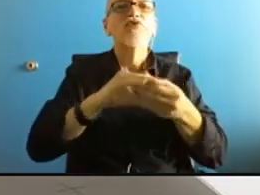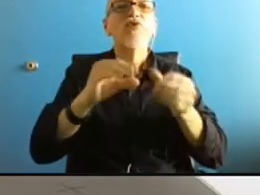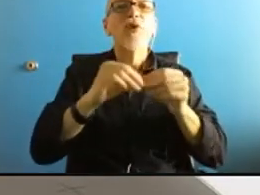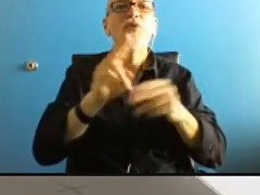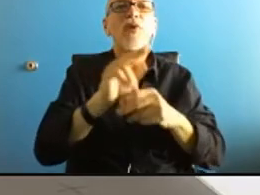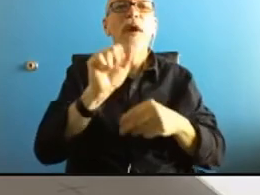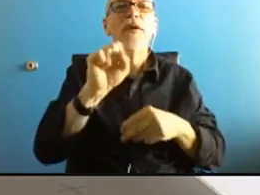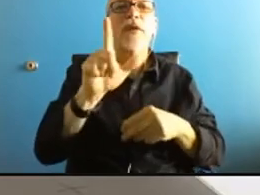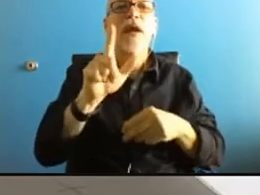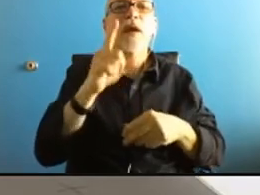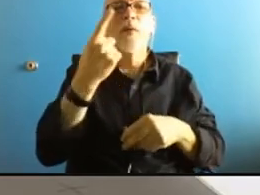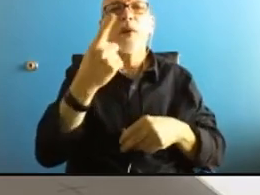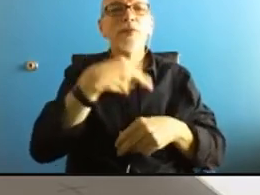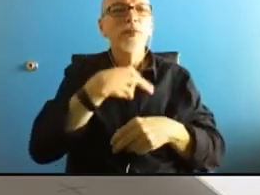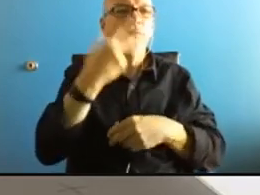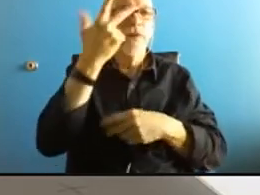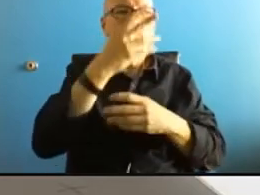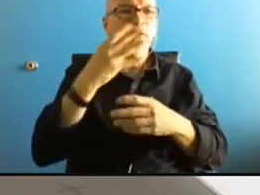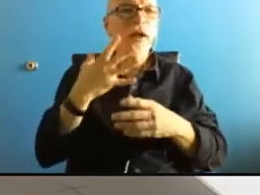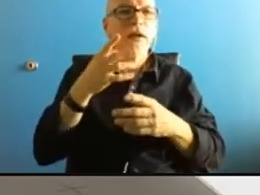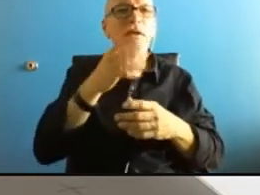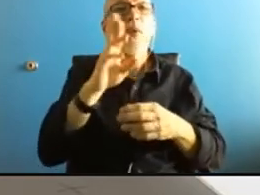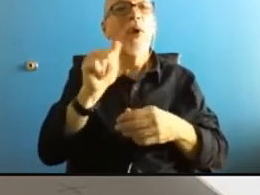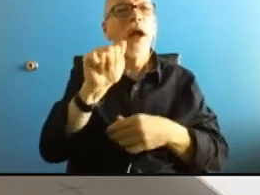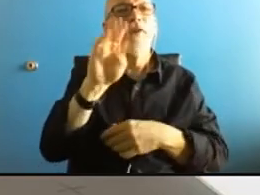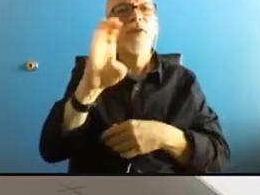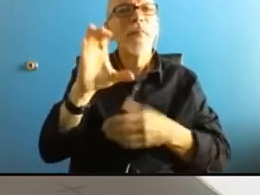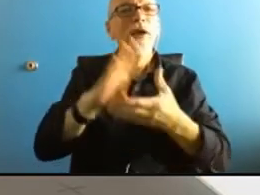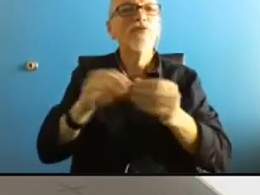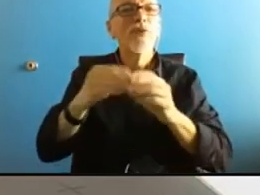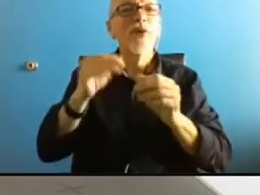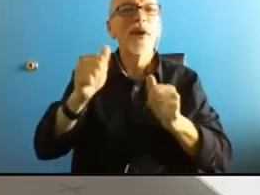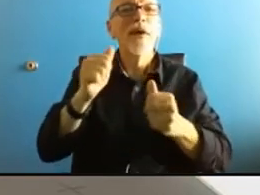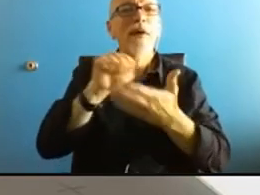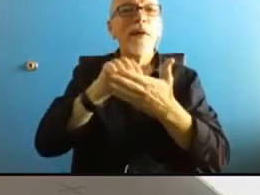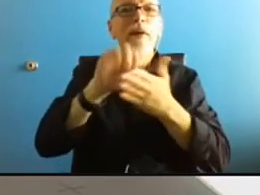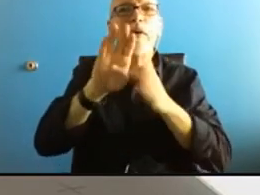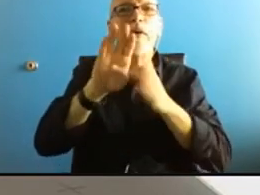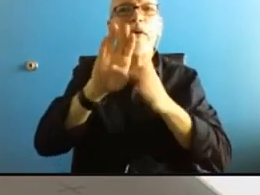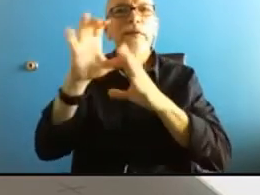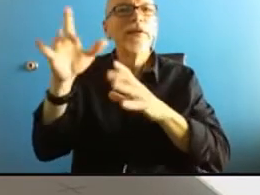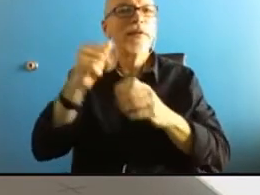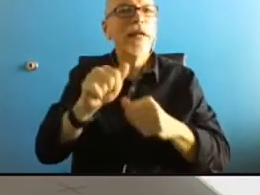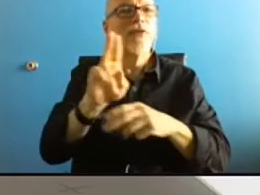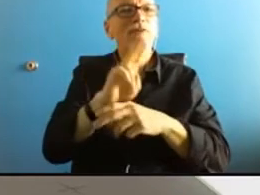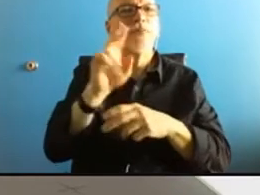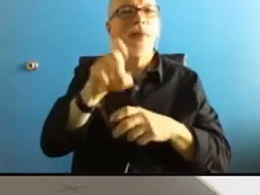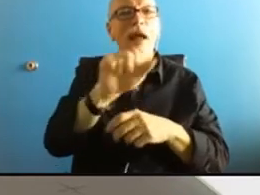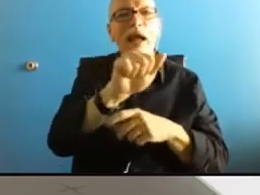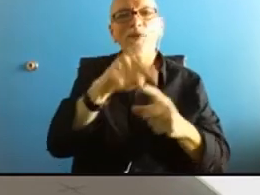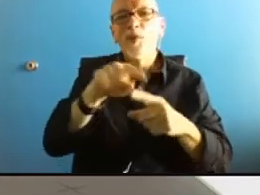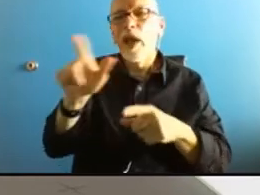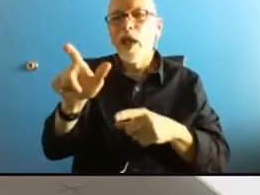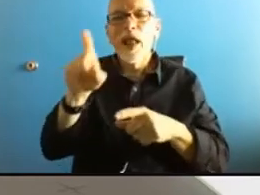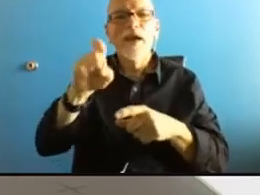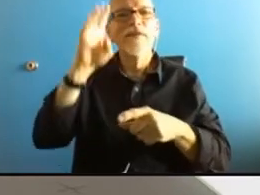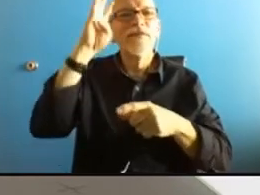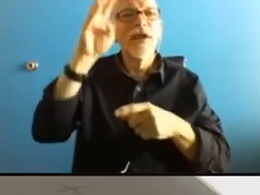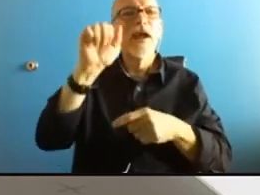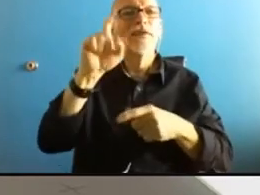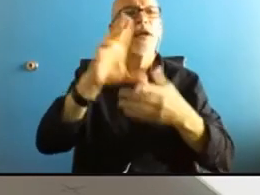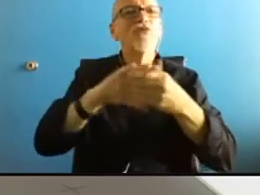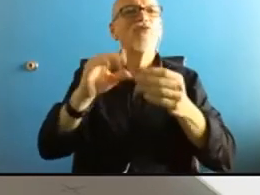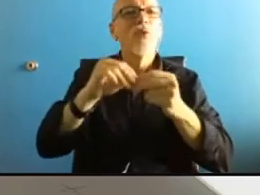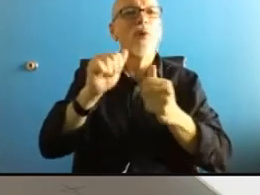In ASL, they also have alphabet stories, so they could land on the letters A through L, and they would have to invent an ASL story based on